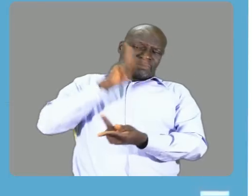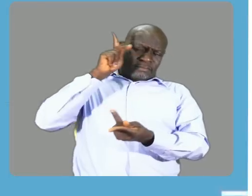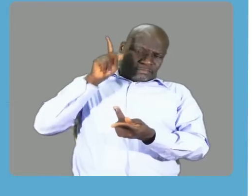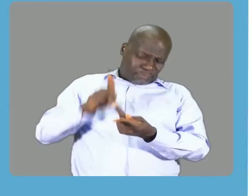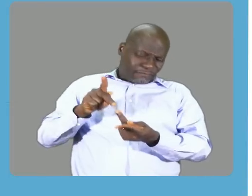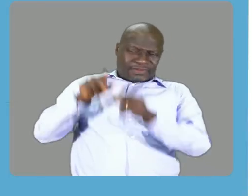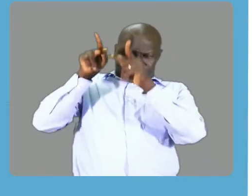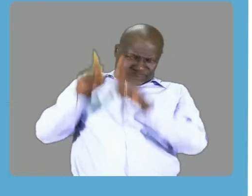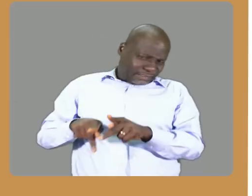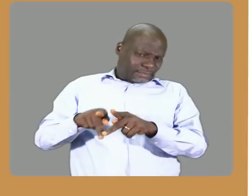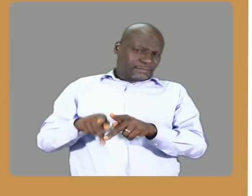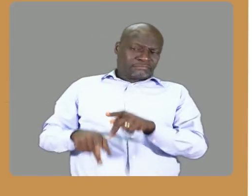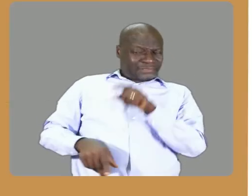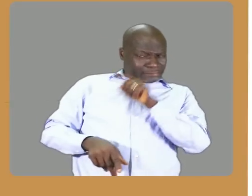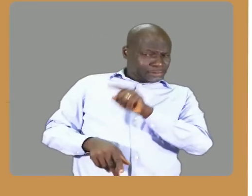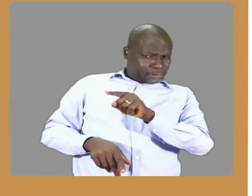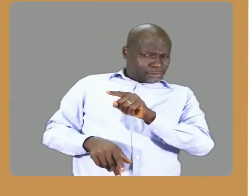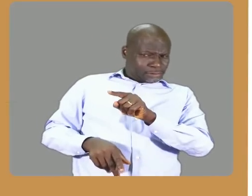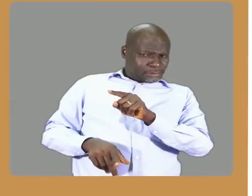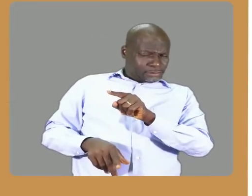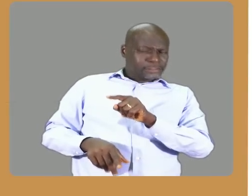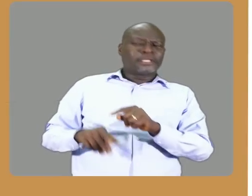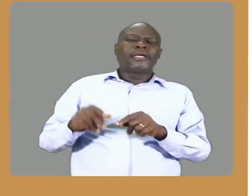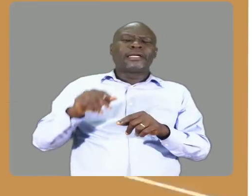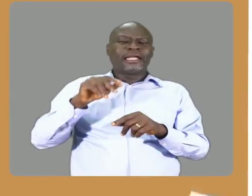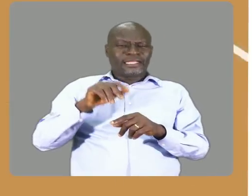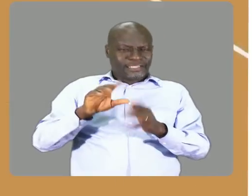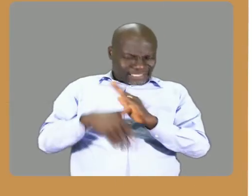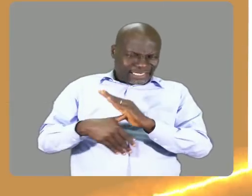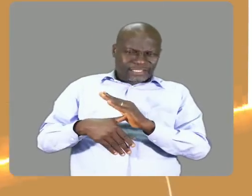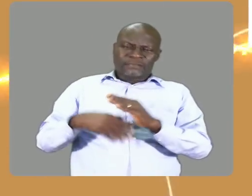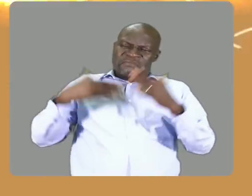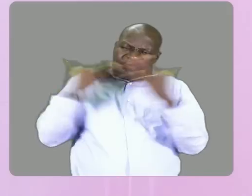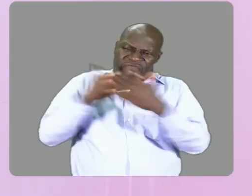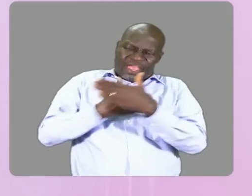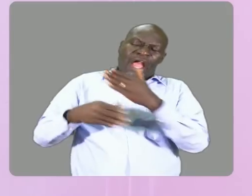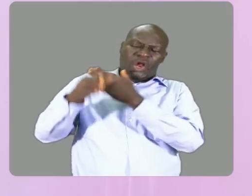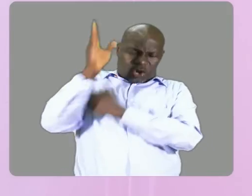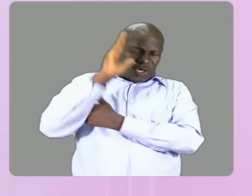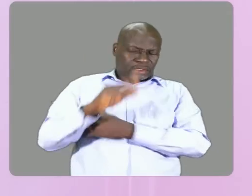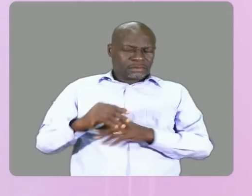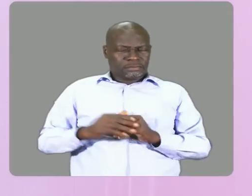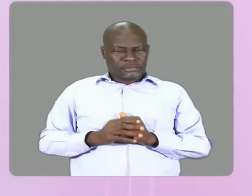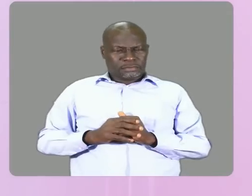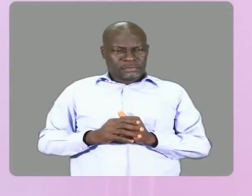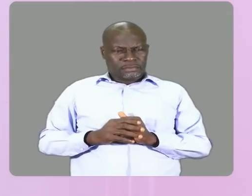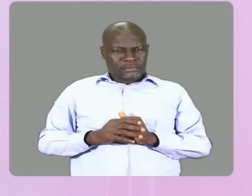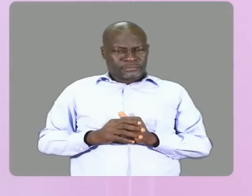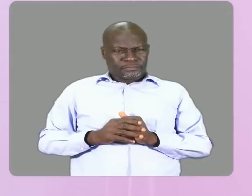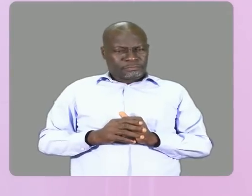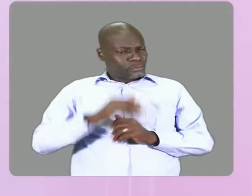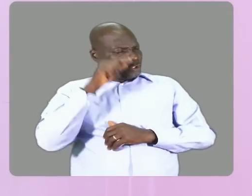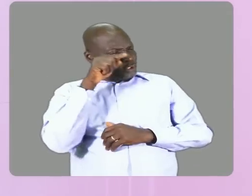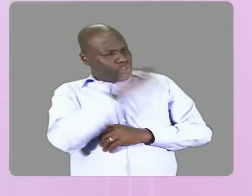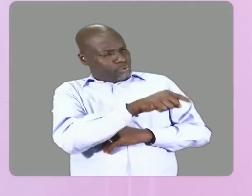One who fears God and shuns evil. Wo obonsam no. Sa